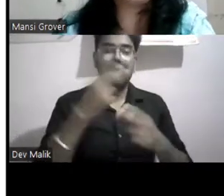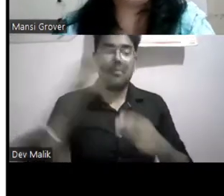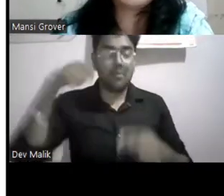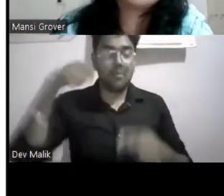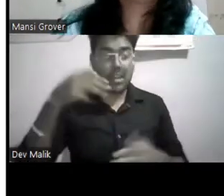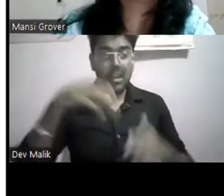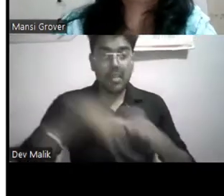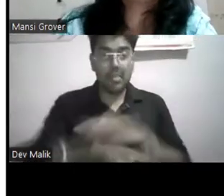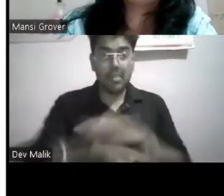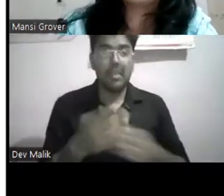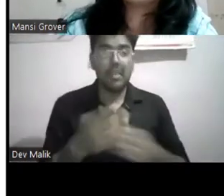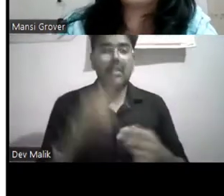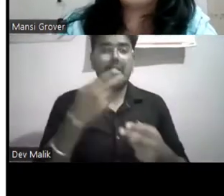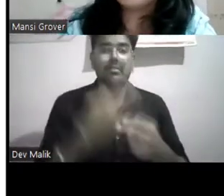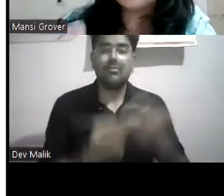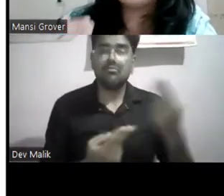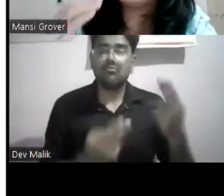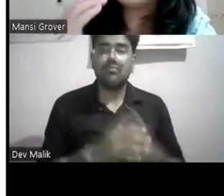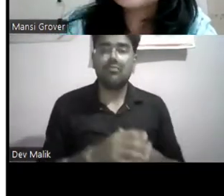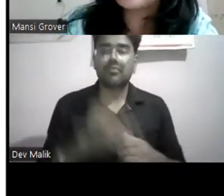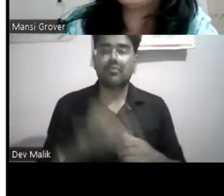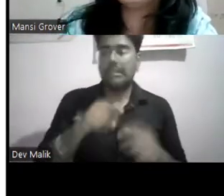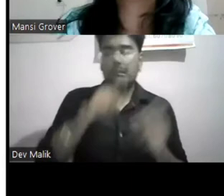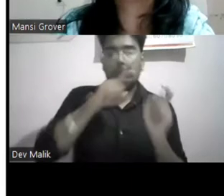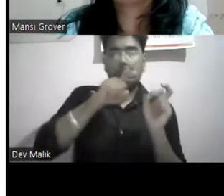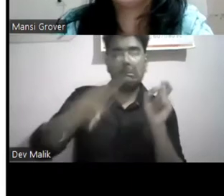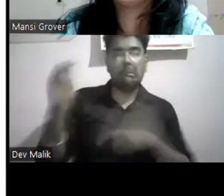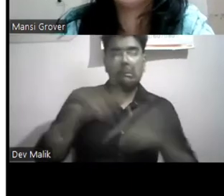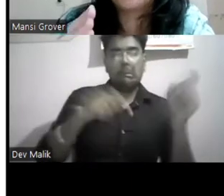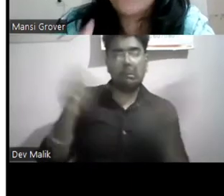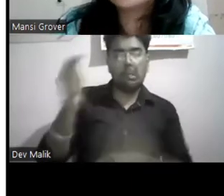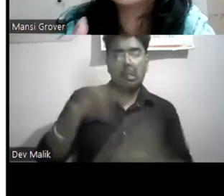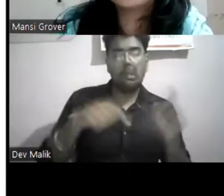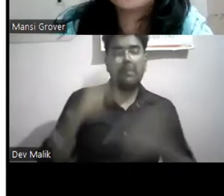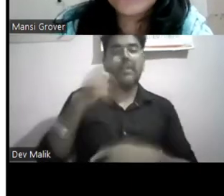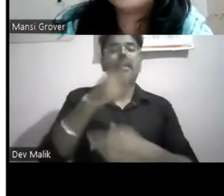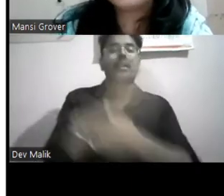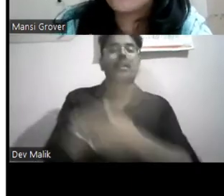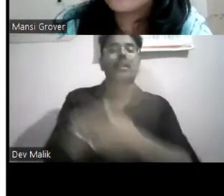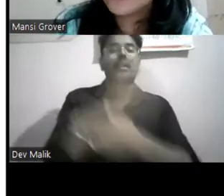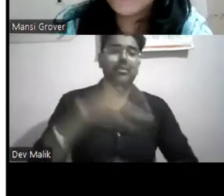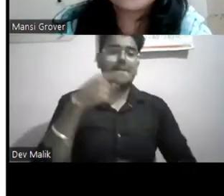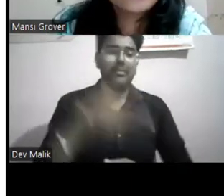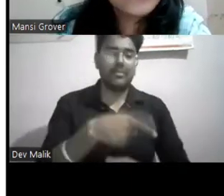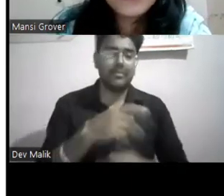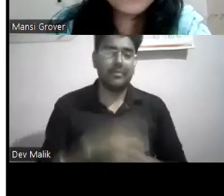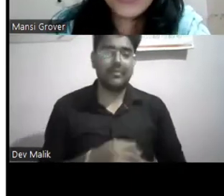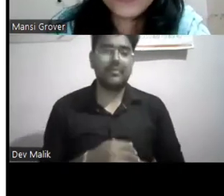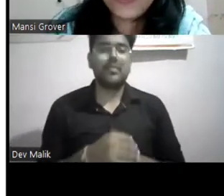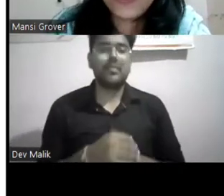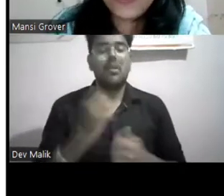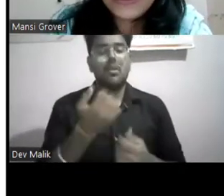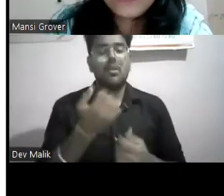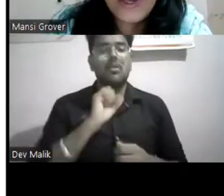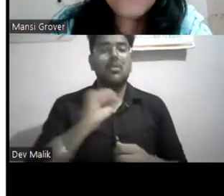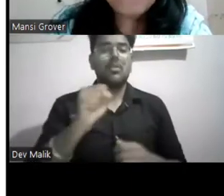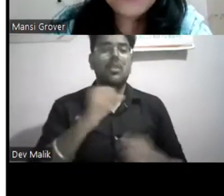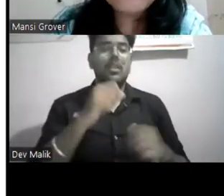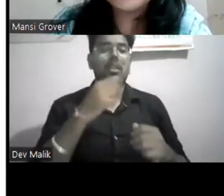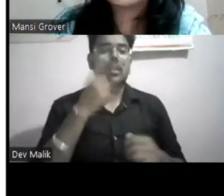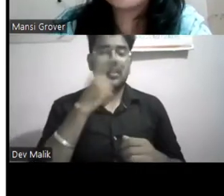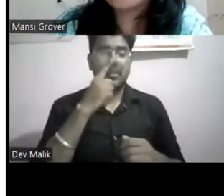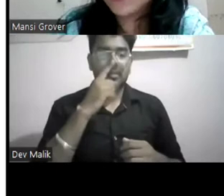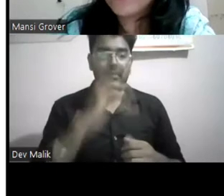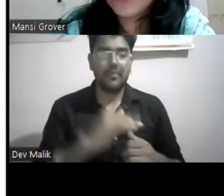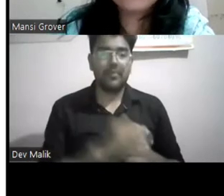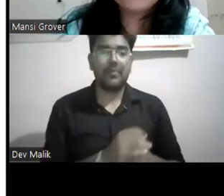constantly criticized for, you know, bringing this kind of disability on her child, on her daughter, Nazo. And